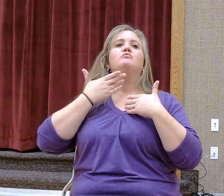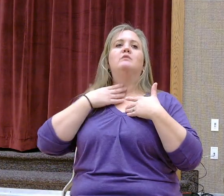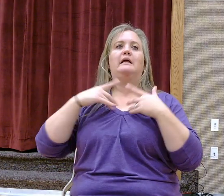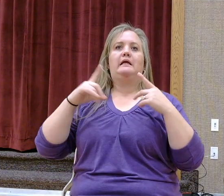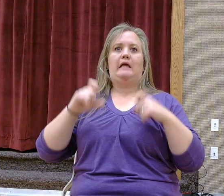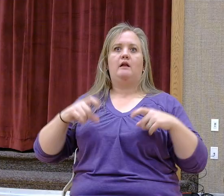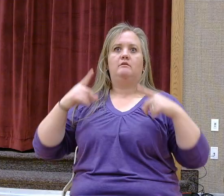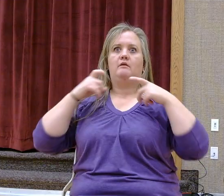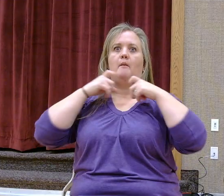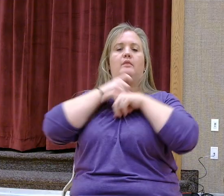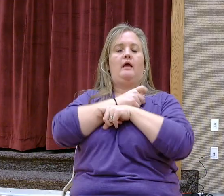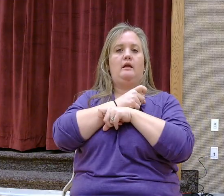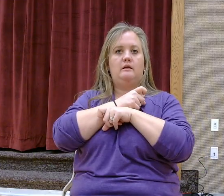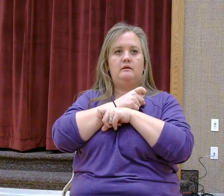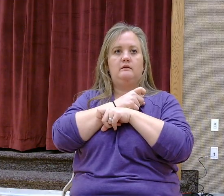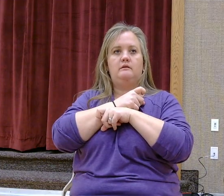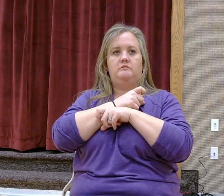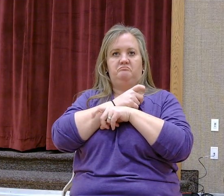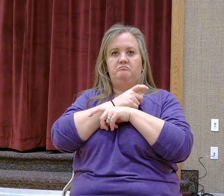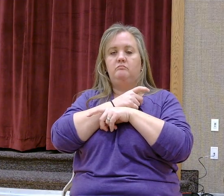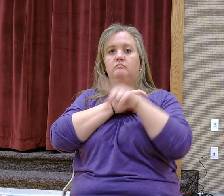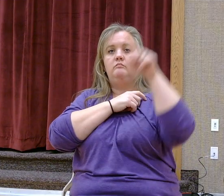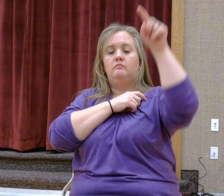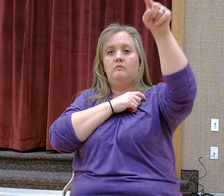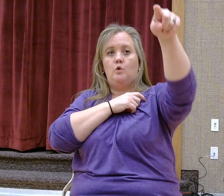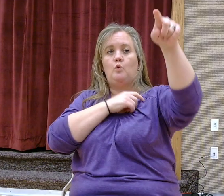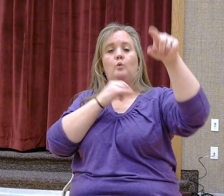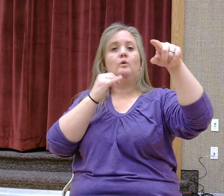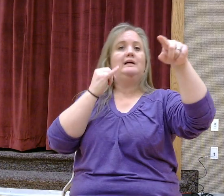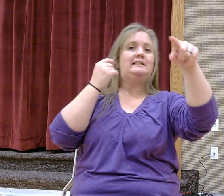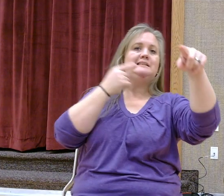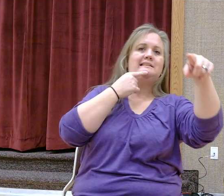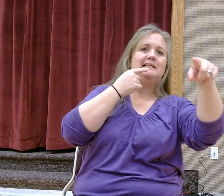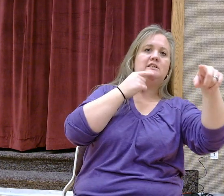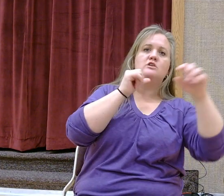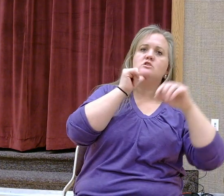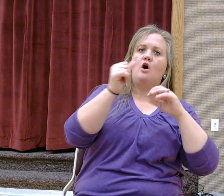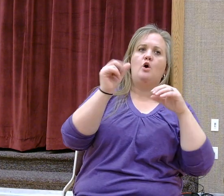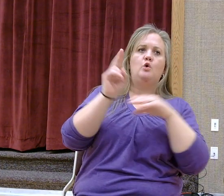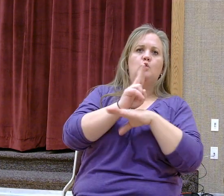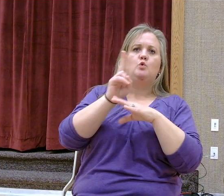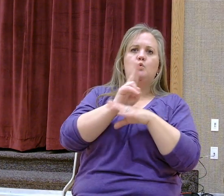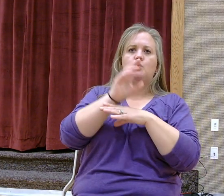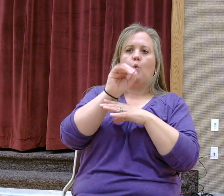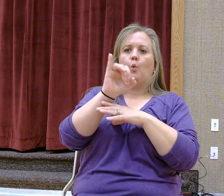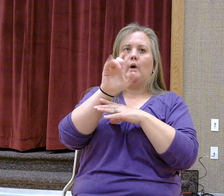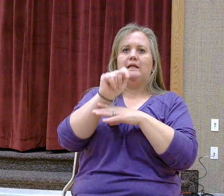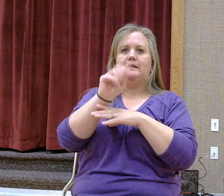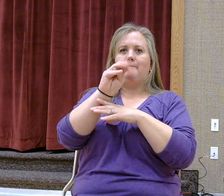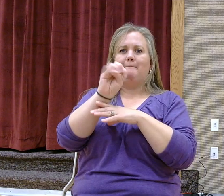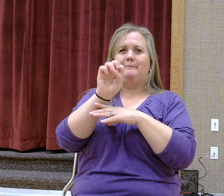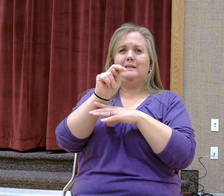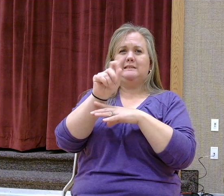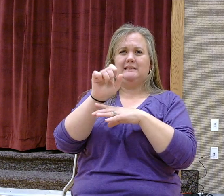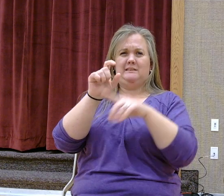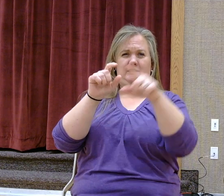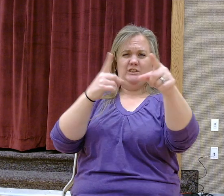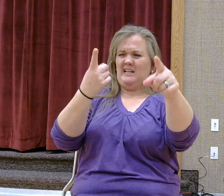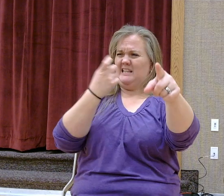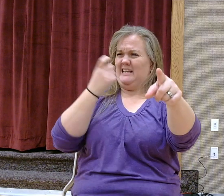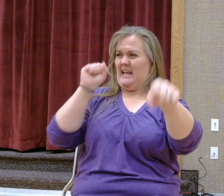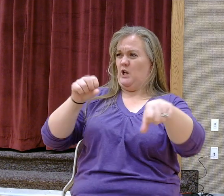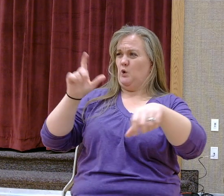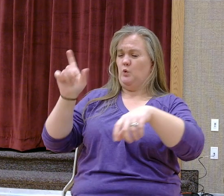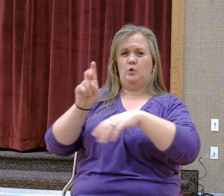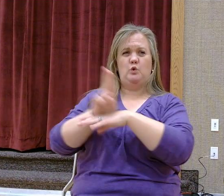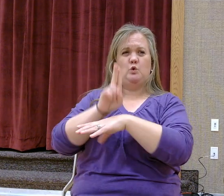can play into that. Yes. So it says don't use ointments or anything like that. Can you use like lidocaine spray to help numb